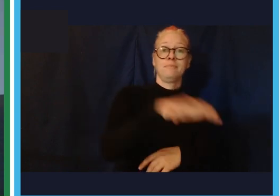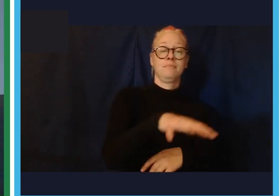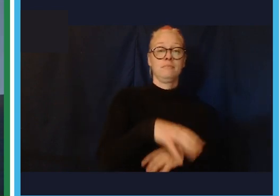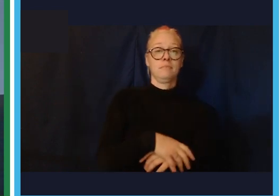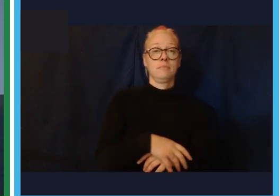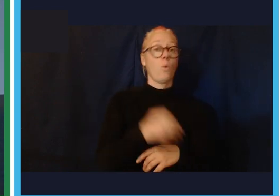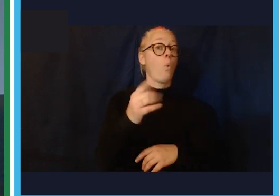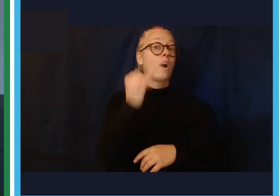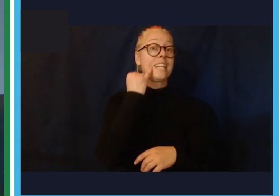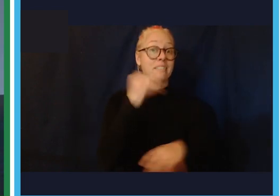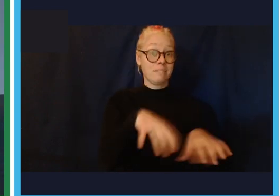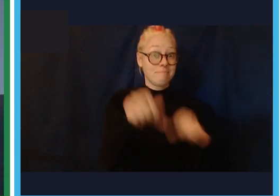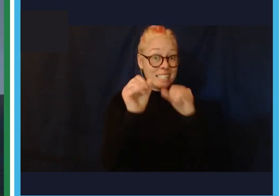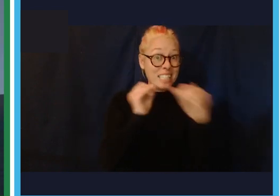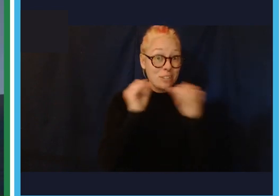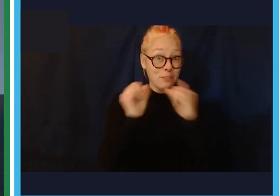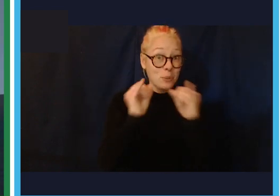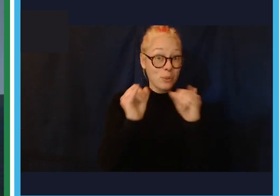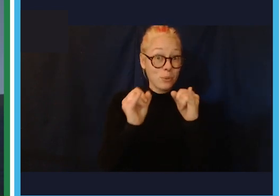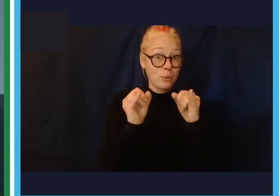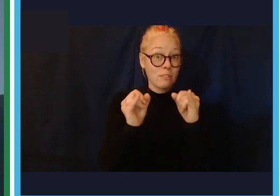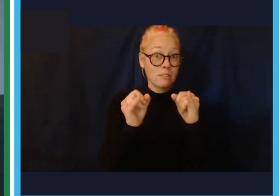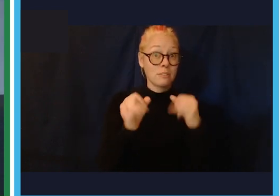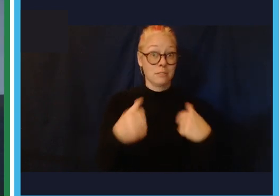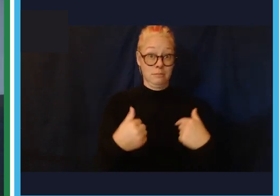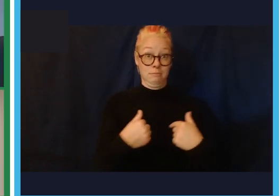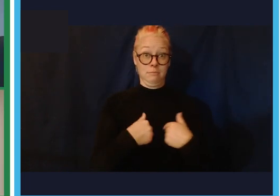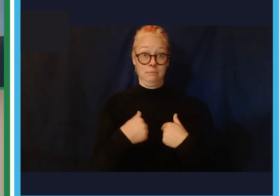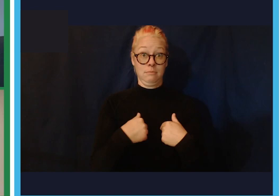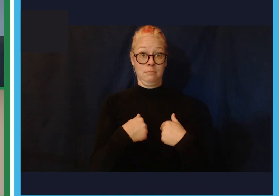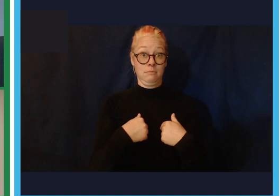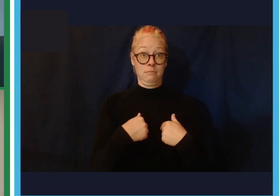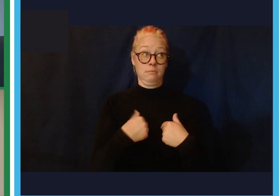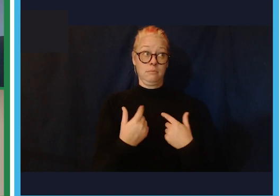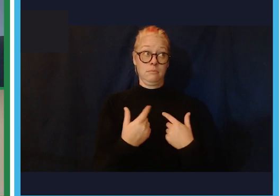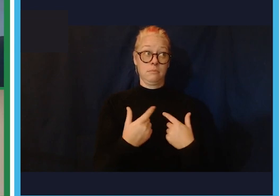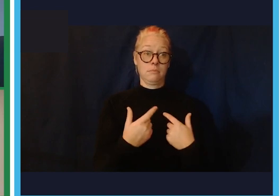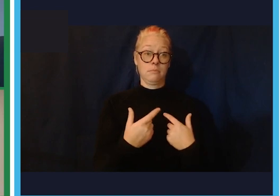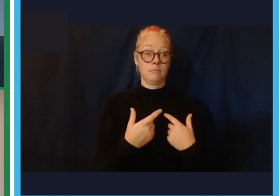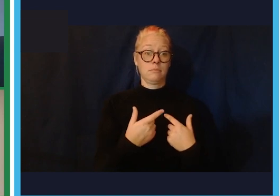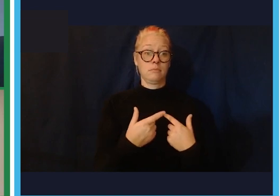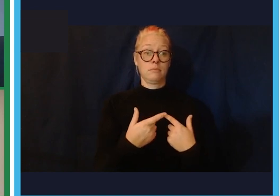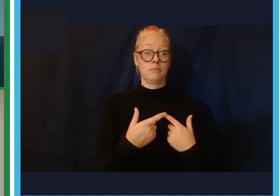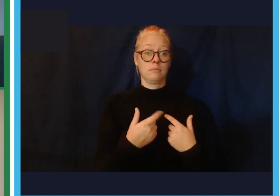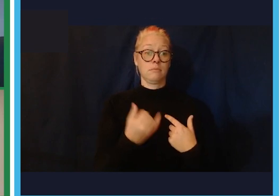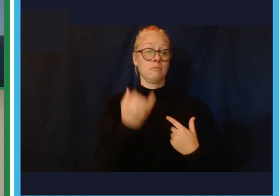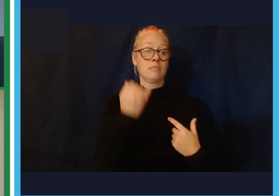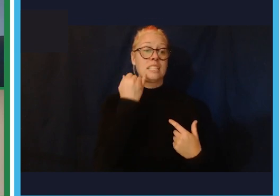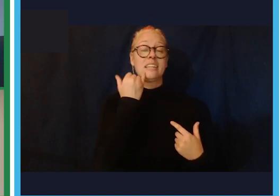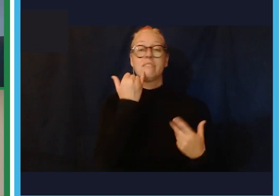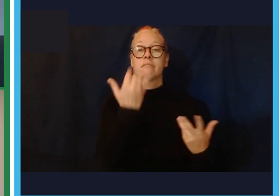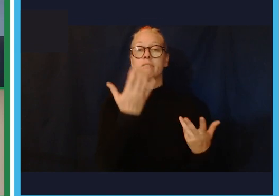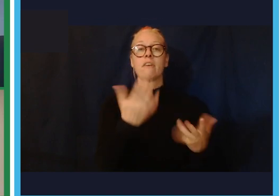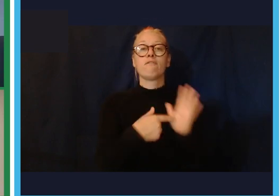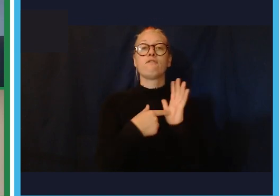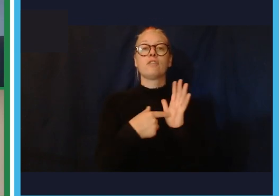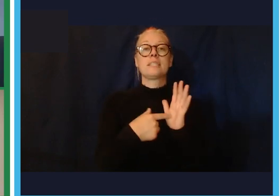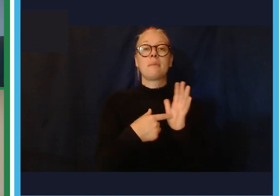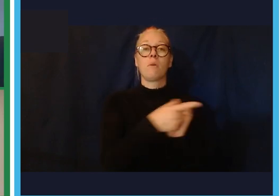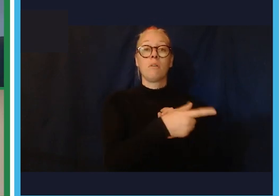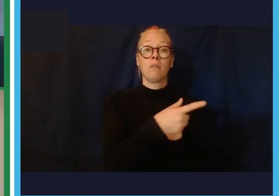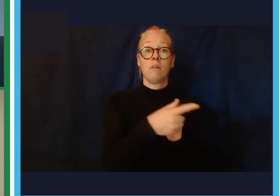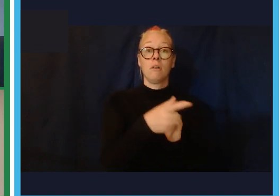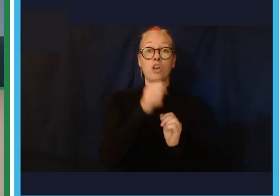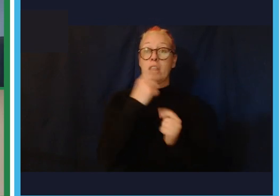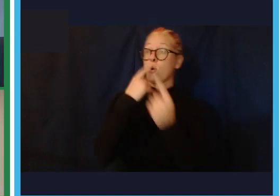response, right? I can sort of walk them through that because I'm the impatient type as well. Just